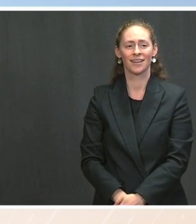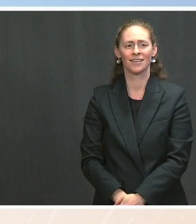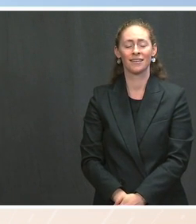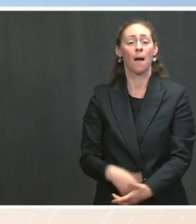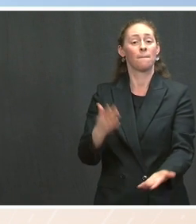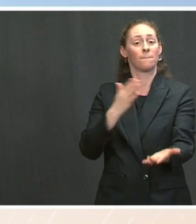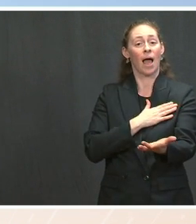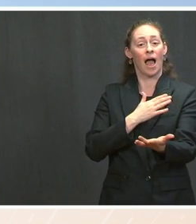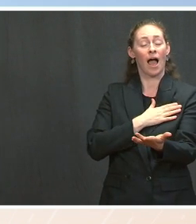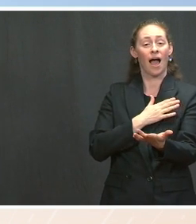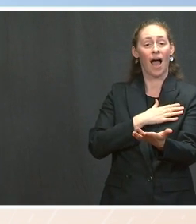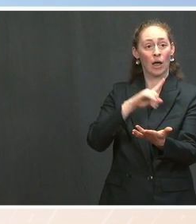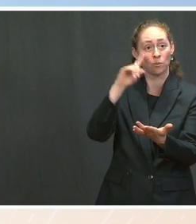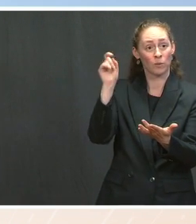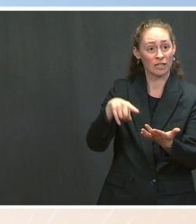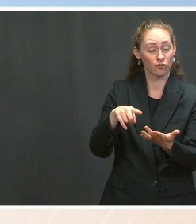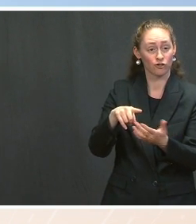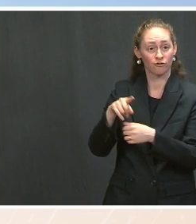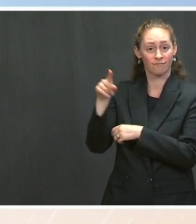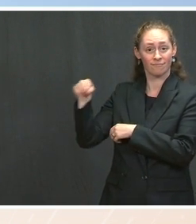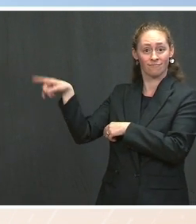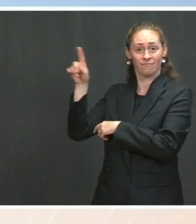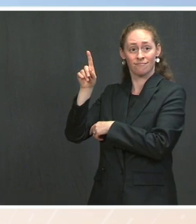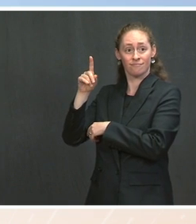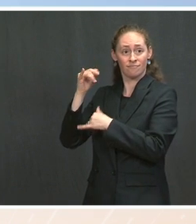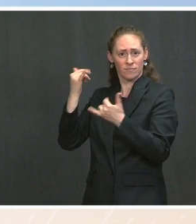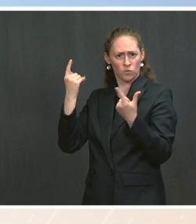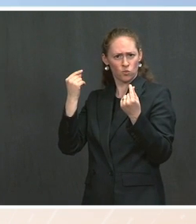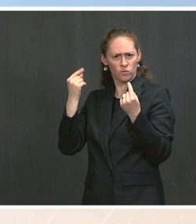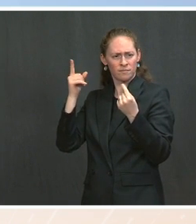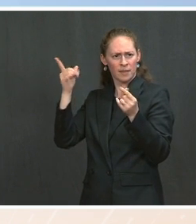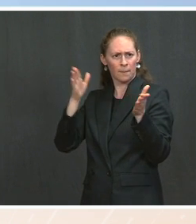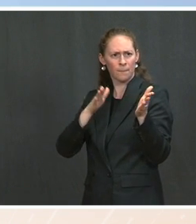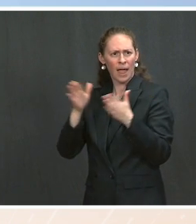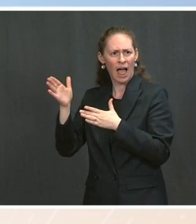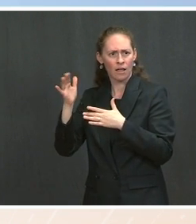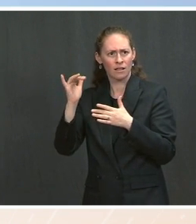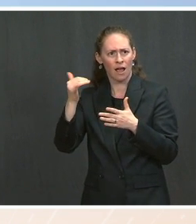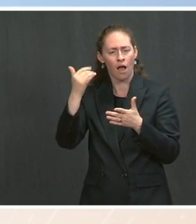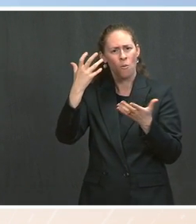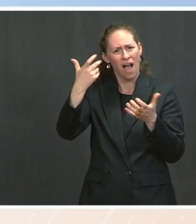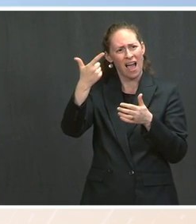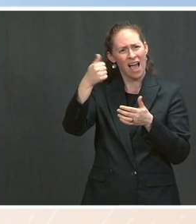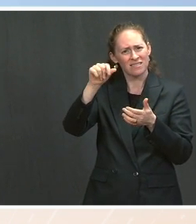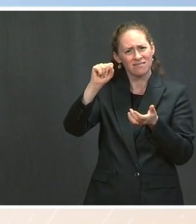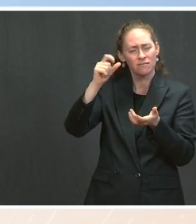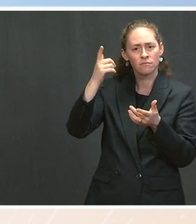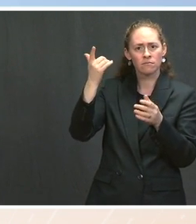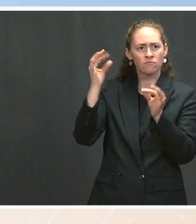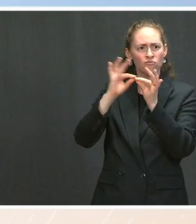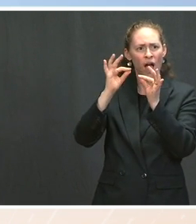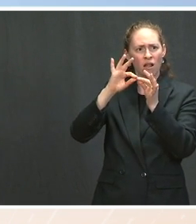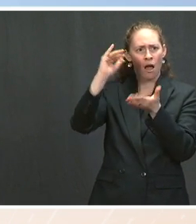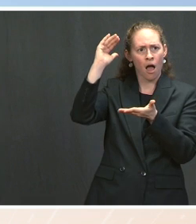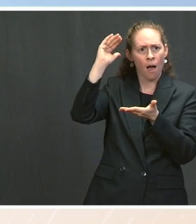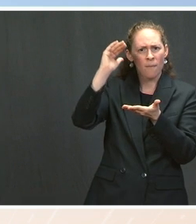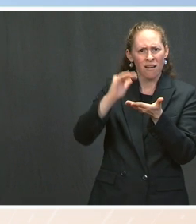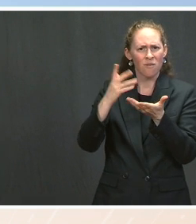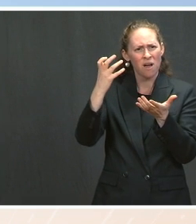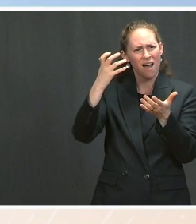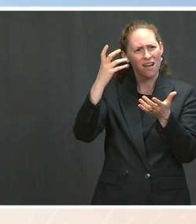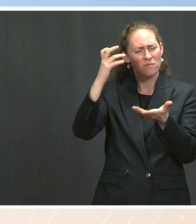plan or any sort of action it can take to try to bring down prices or at least somehow make the cost less, whether it's a tax or something, to